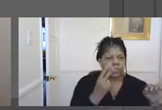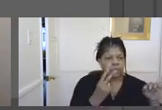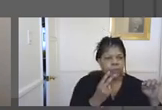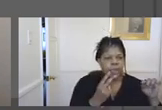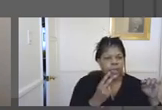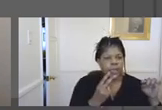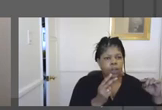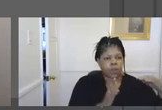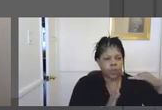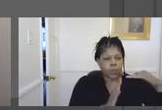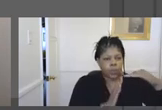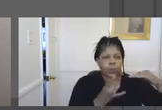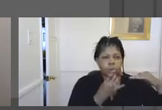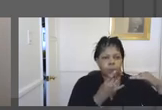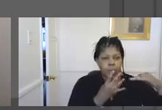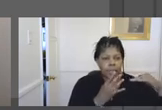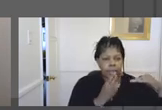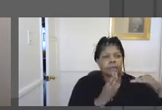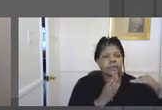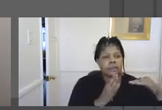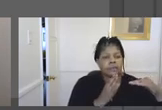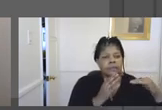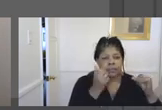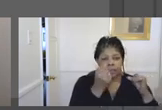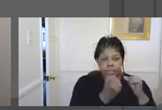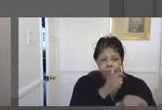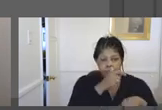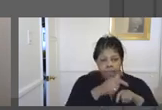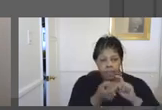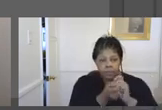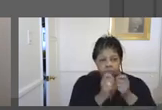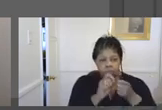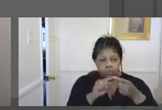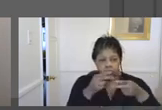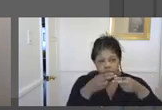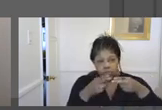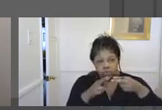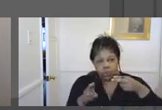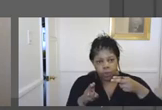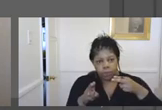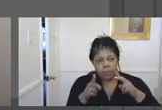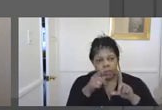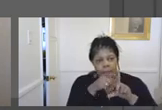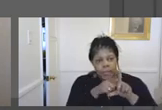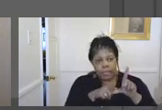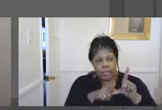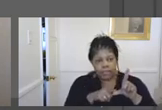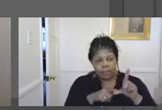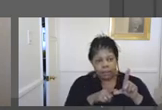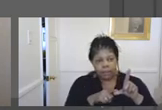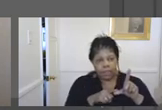every time the path turns a sharp angle, it will place that little illustration. And then